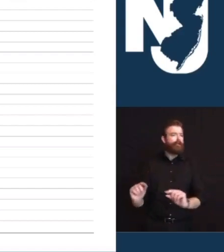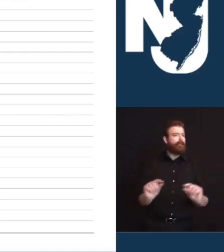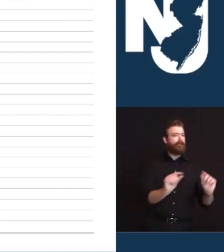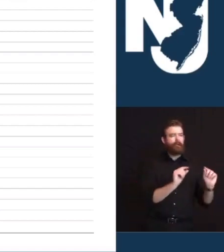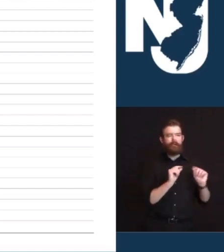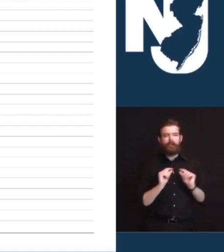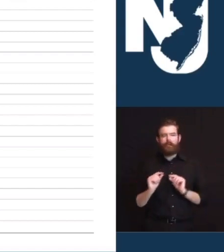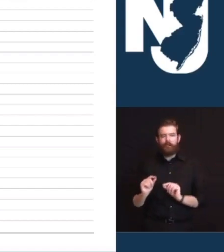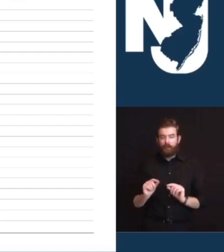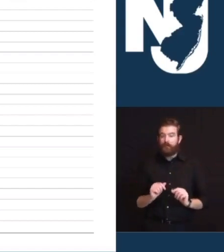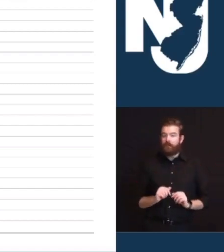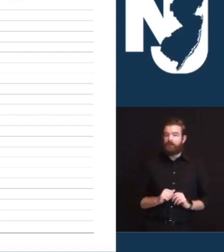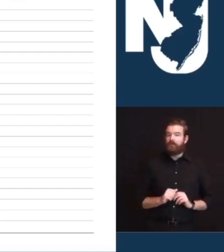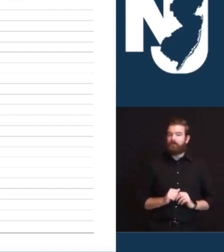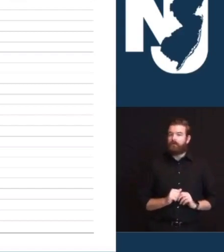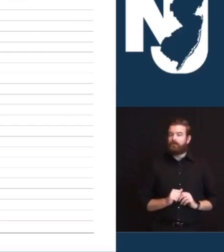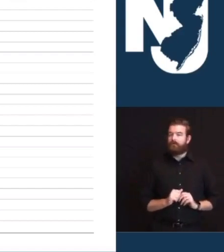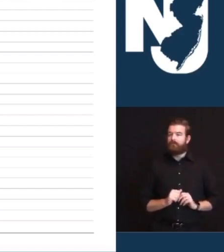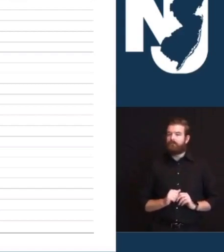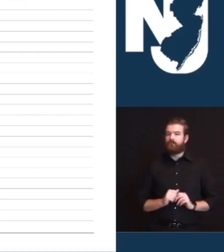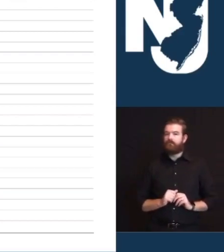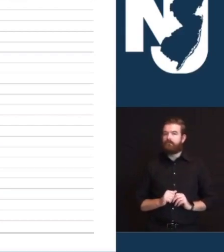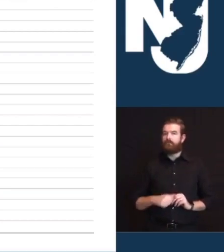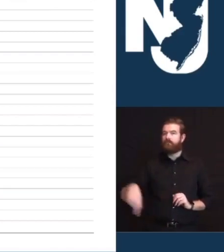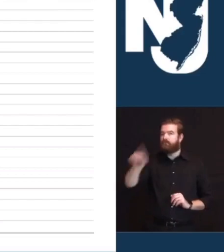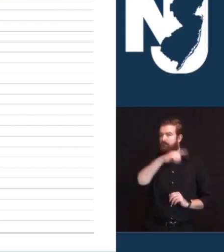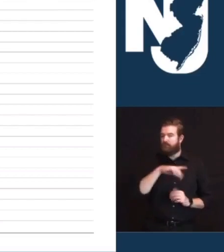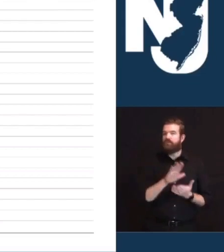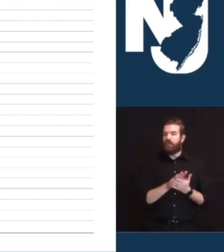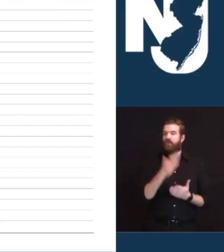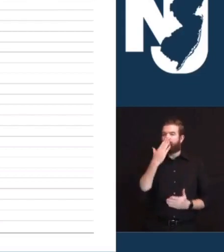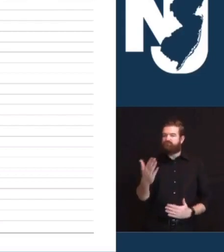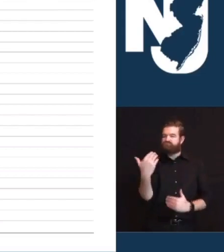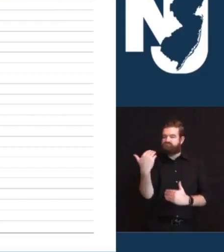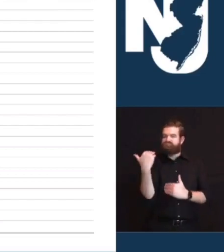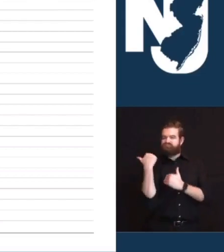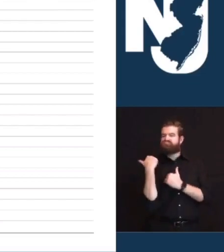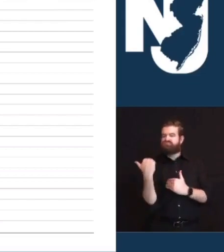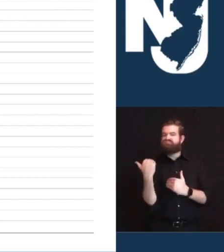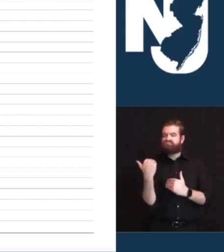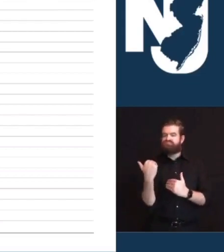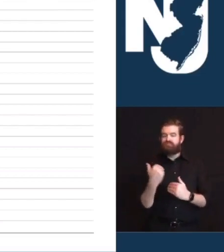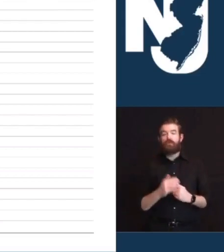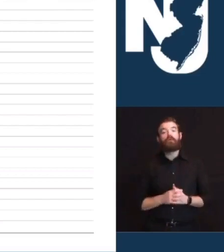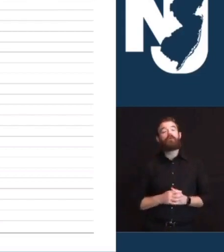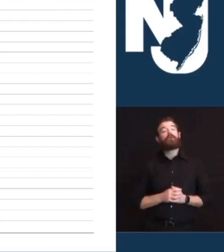what's also happening is what we predicted. You're starting to see, as they had